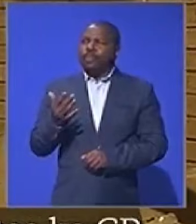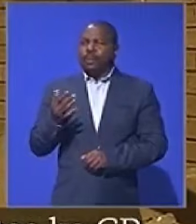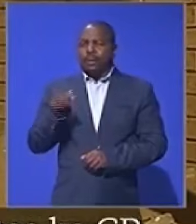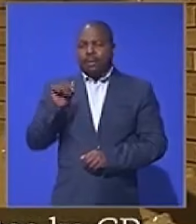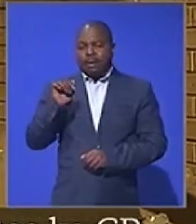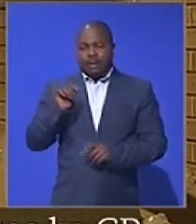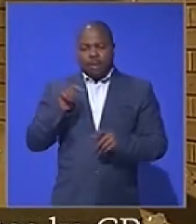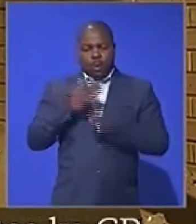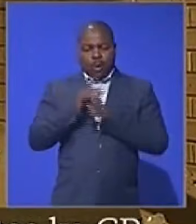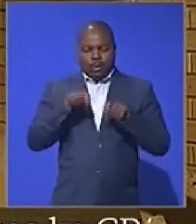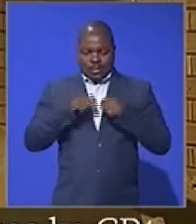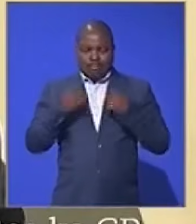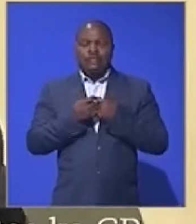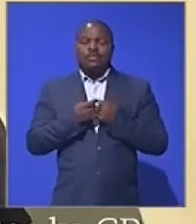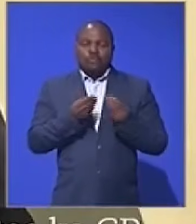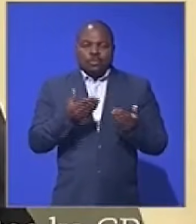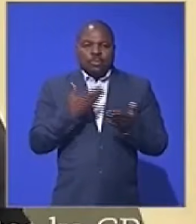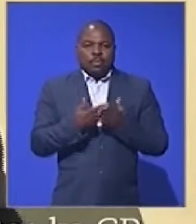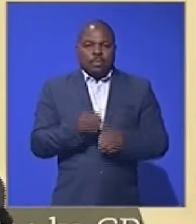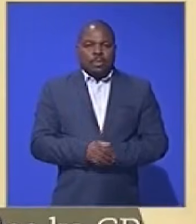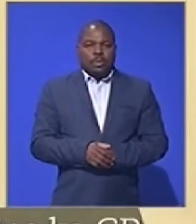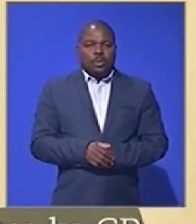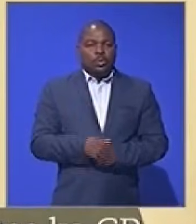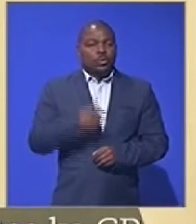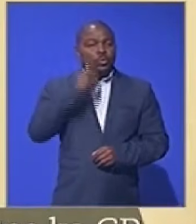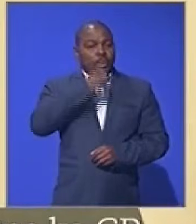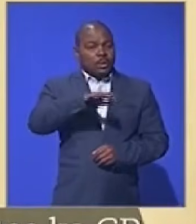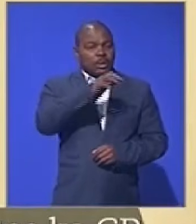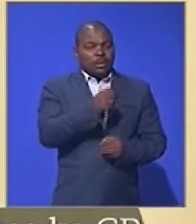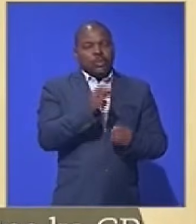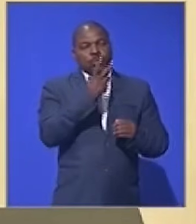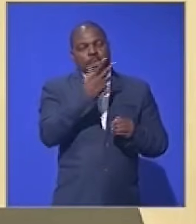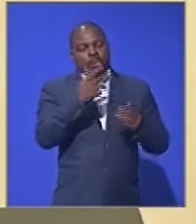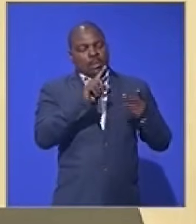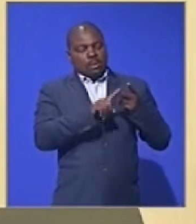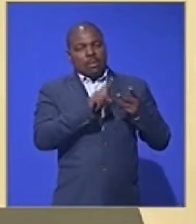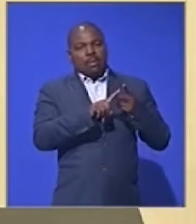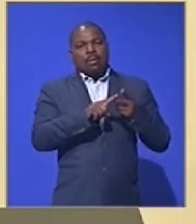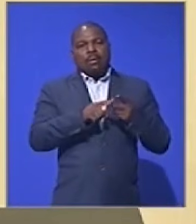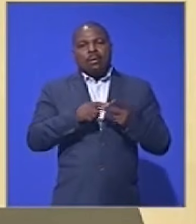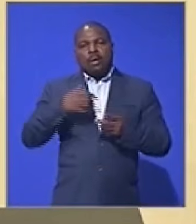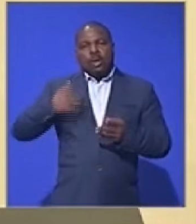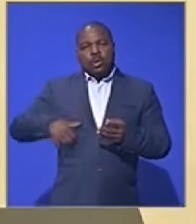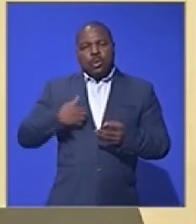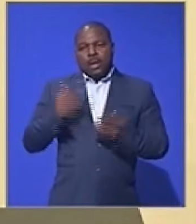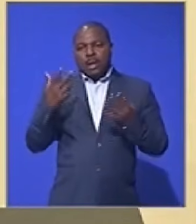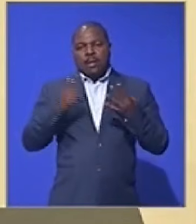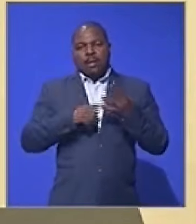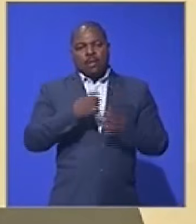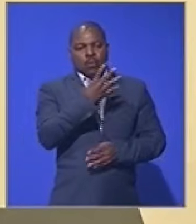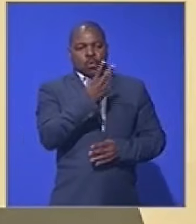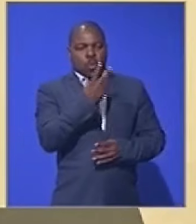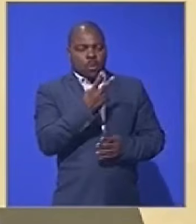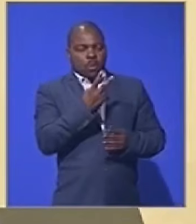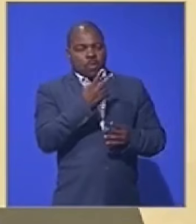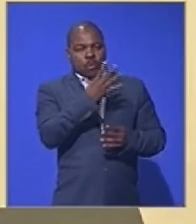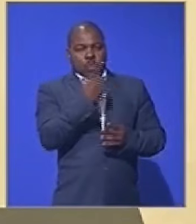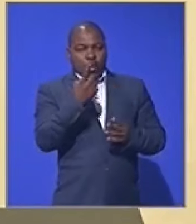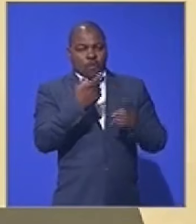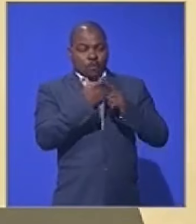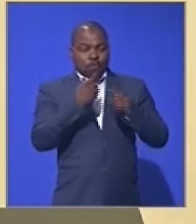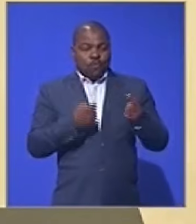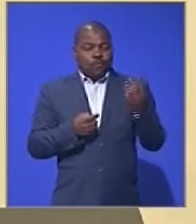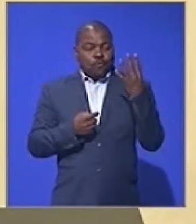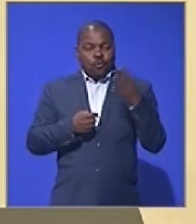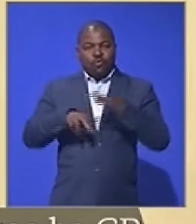as a team. 28 in Tshwane, 8 in Ekurhuleni, 41 in, these are regions, we've got 4